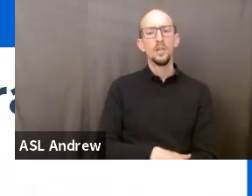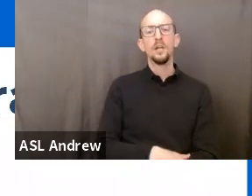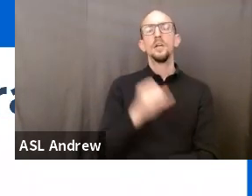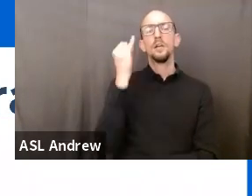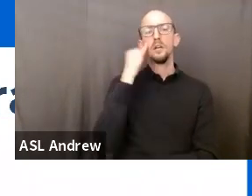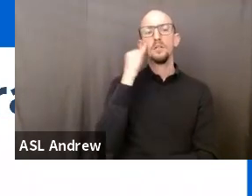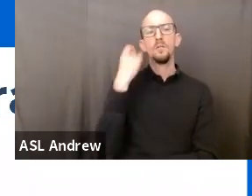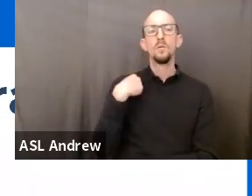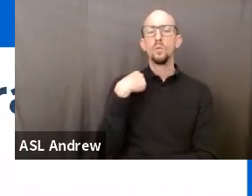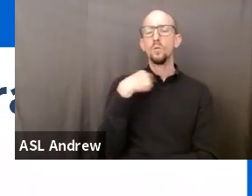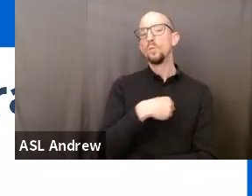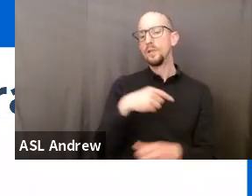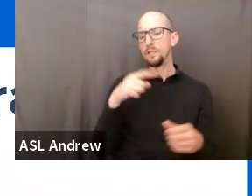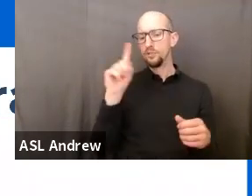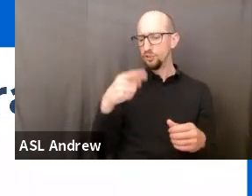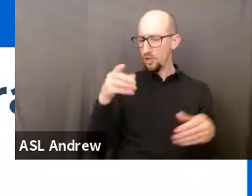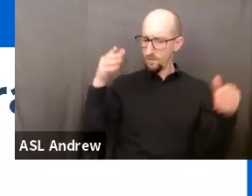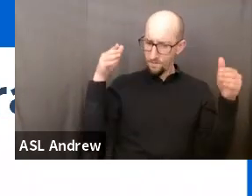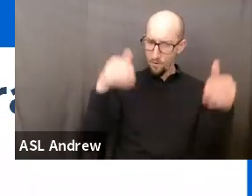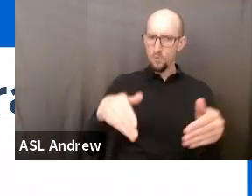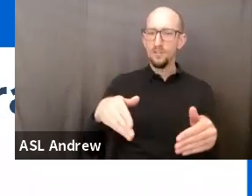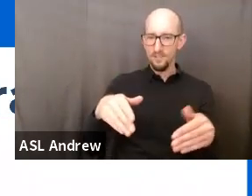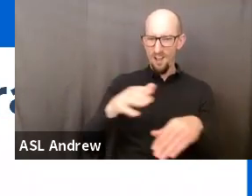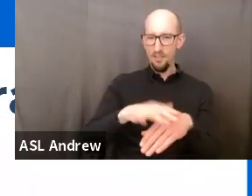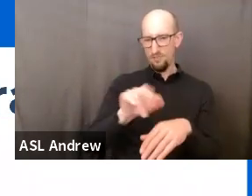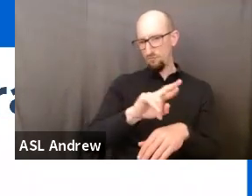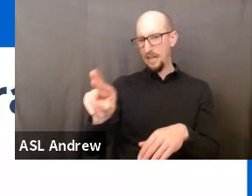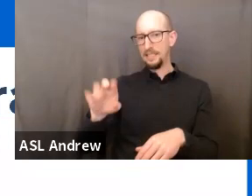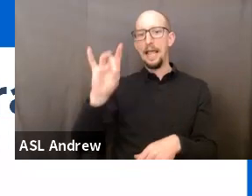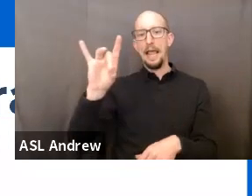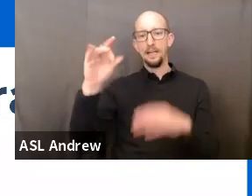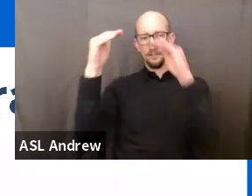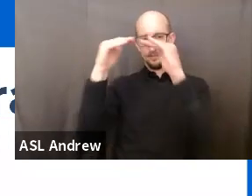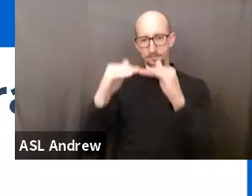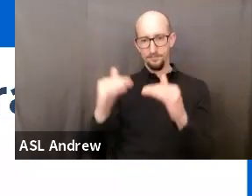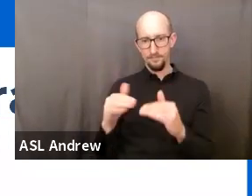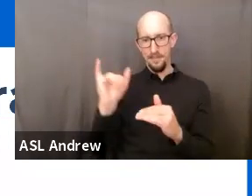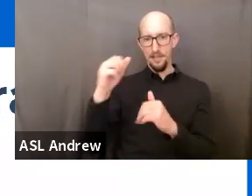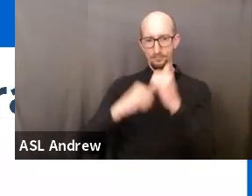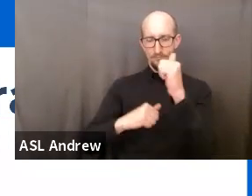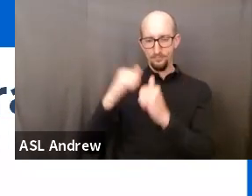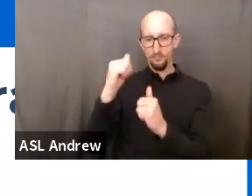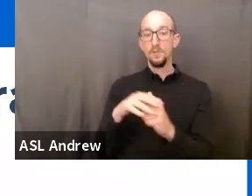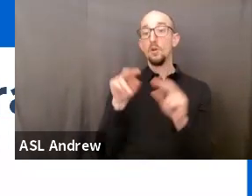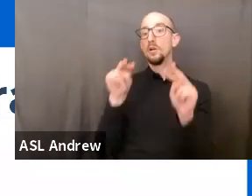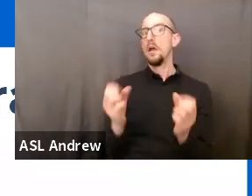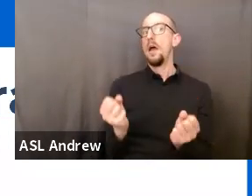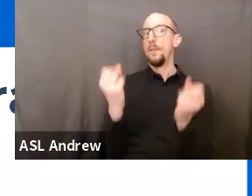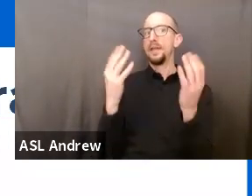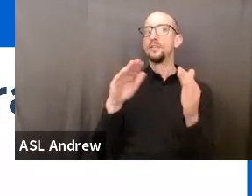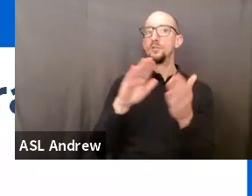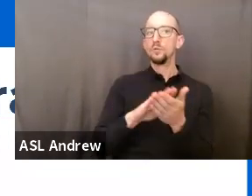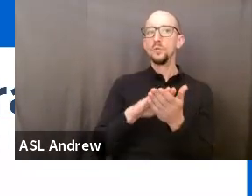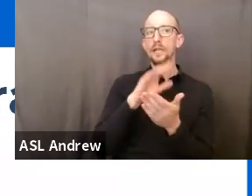in solely on the 8-tier model and look at the number of school-age children for